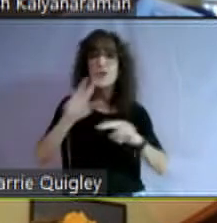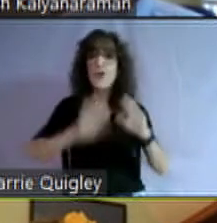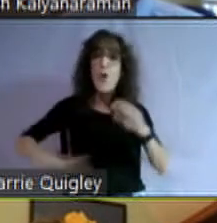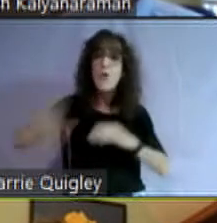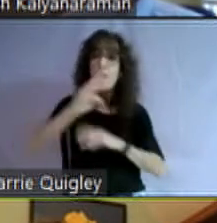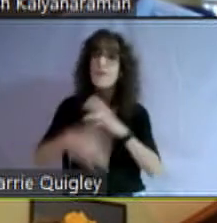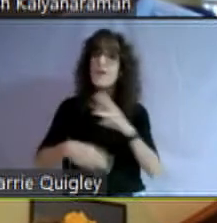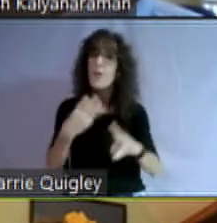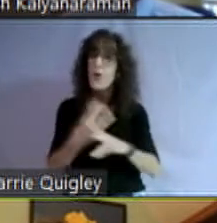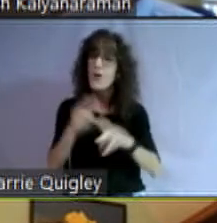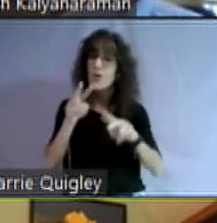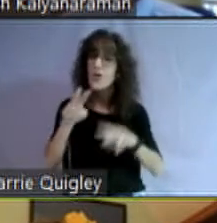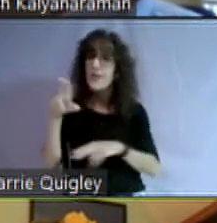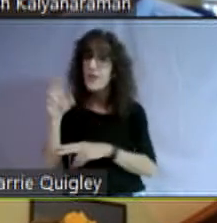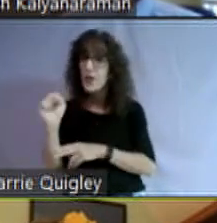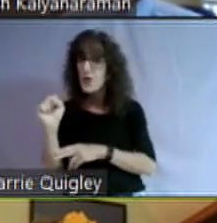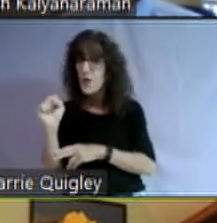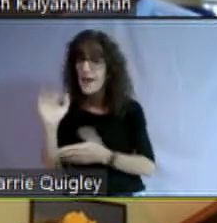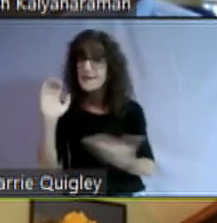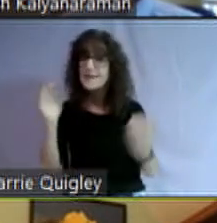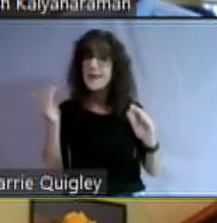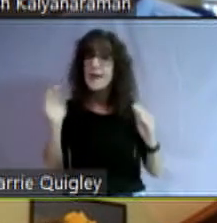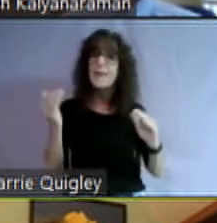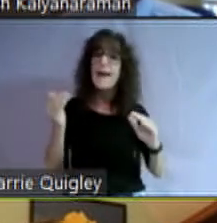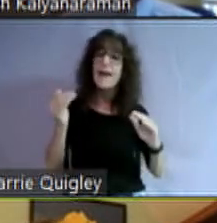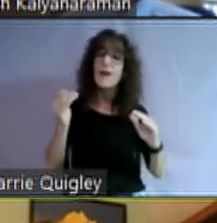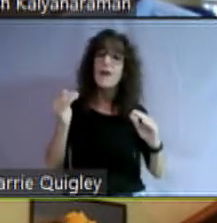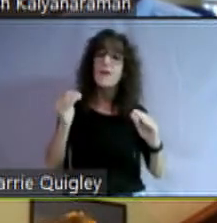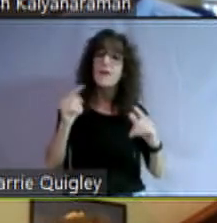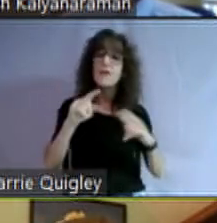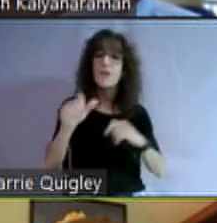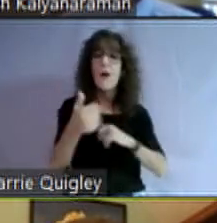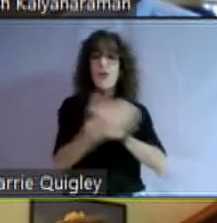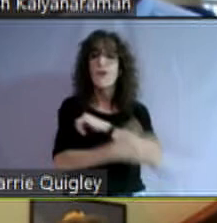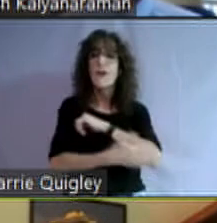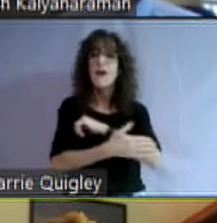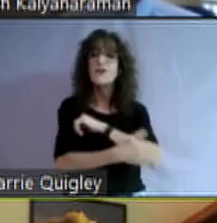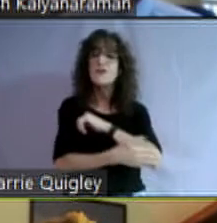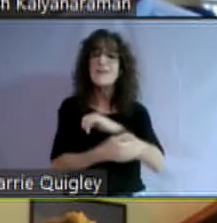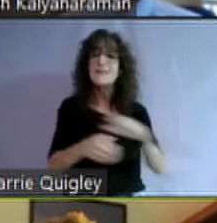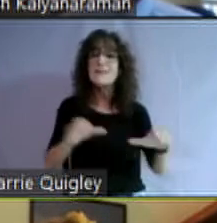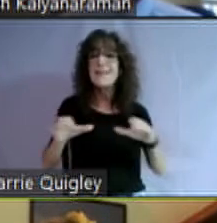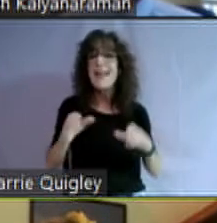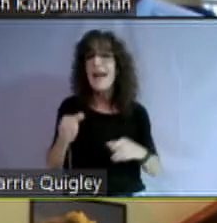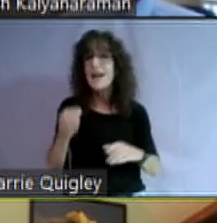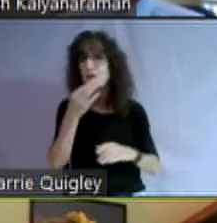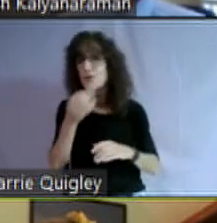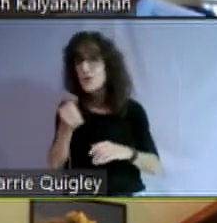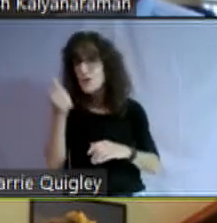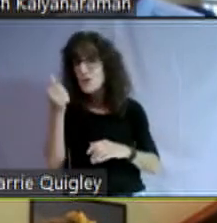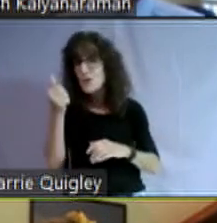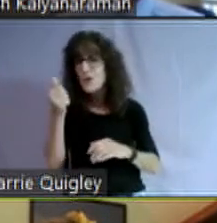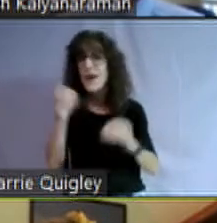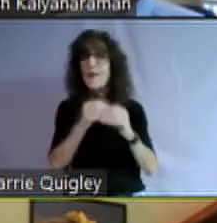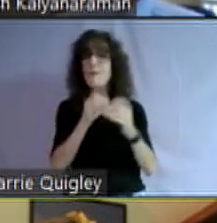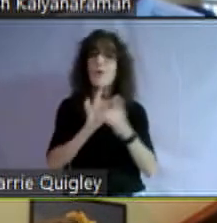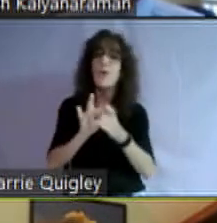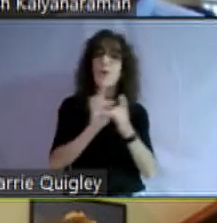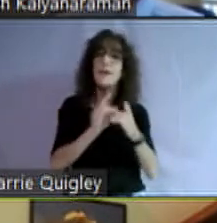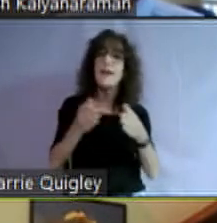and look at the United States compared to countries that acted sooner and in a more coordinated